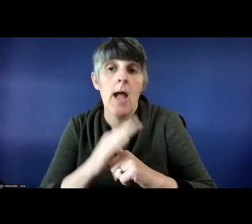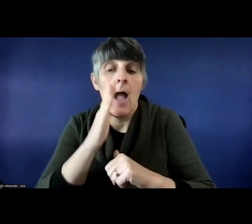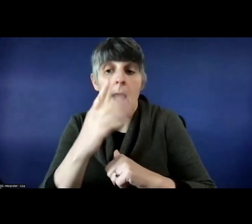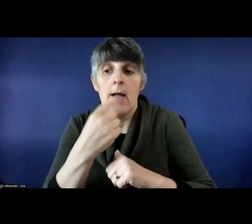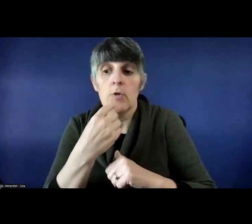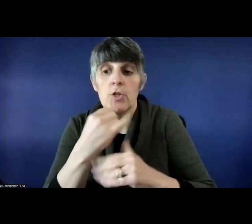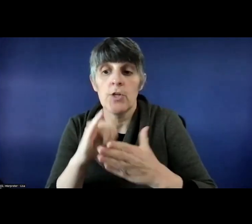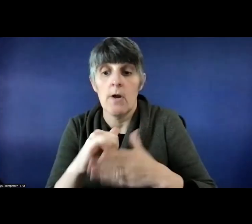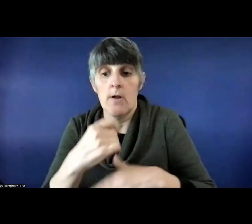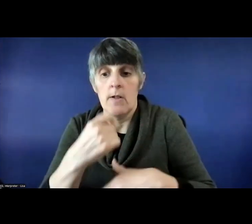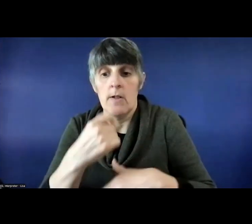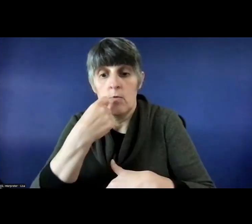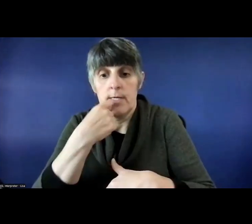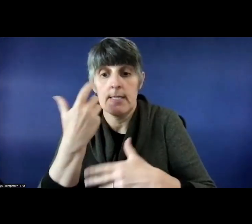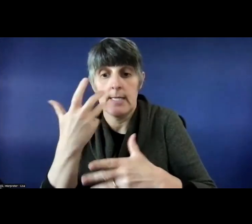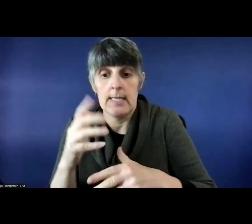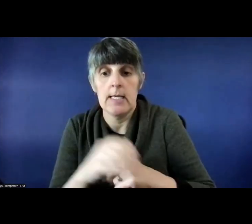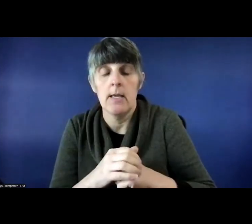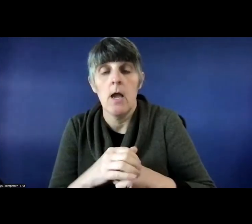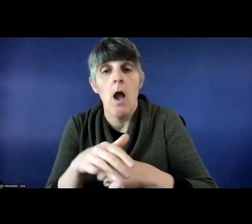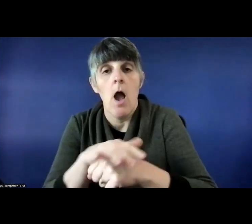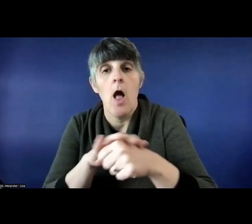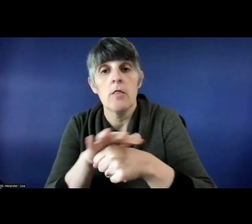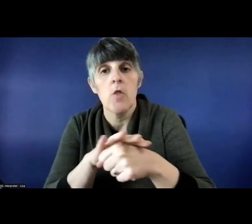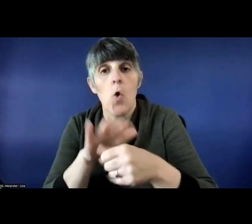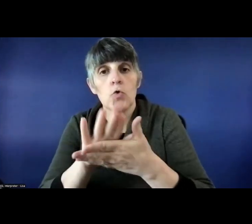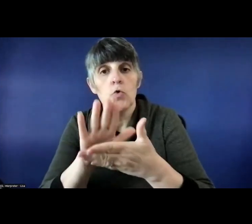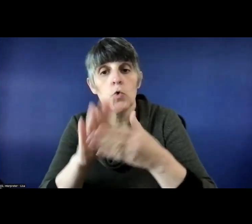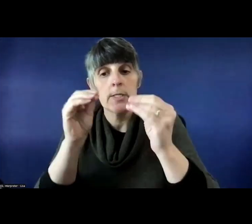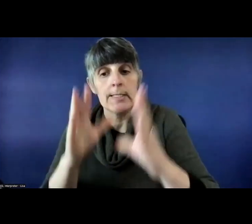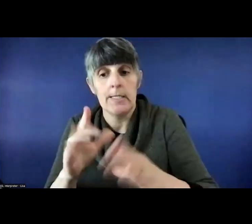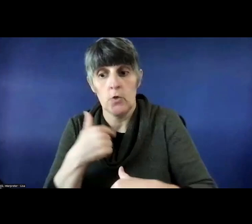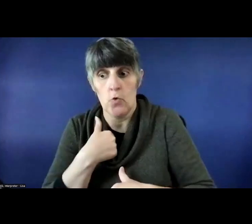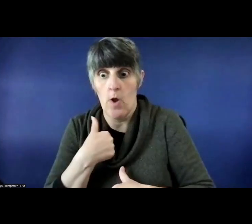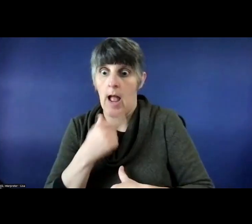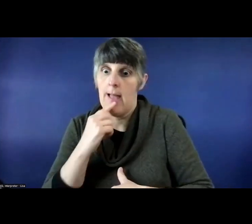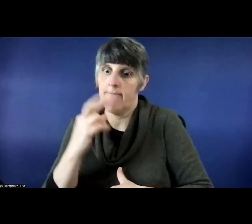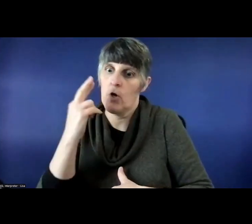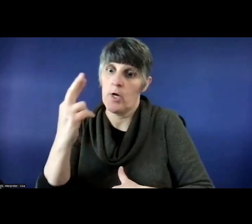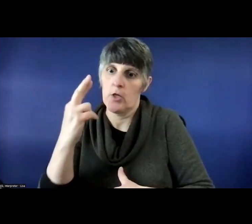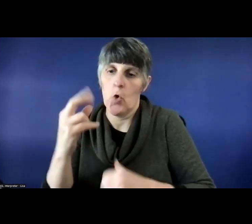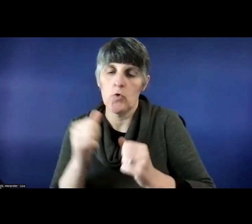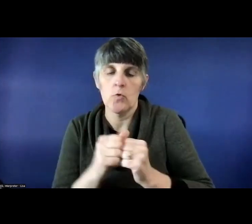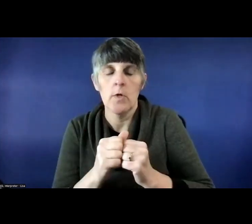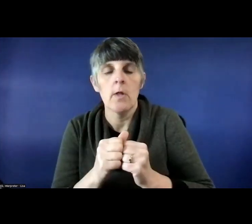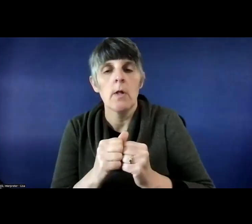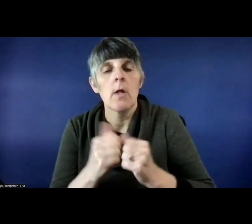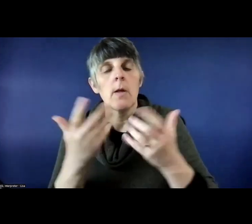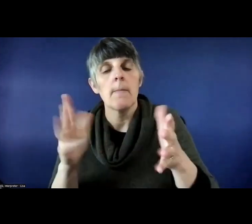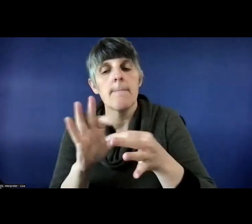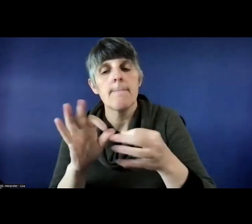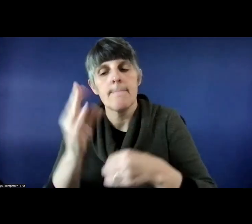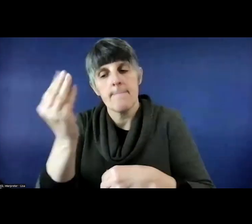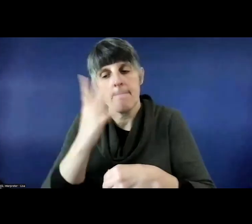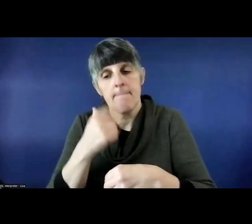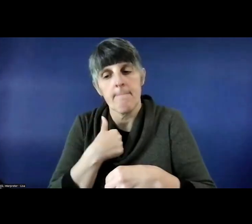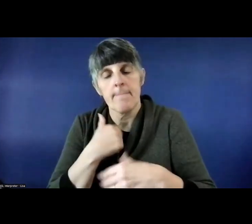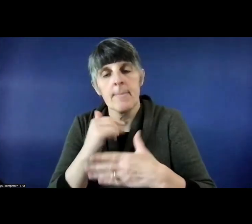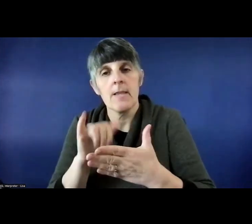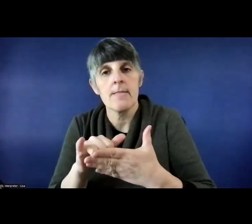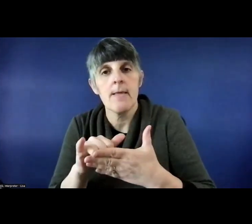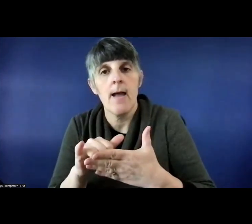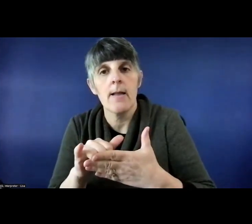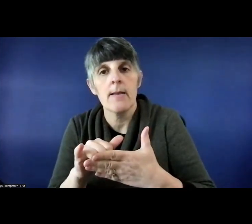that recently a local school teacher who I'm very close to mentioned to me